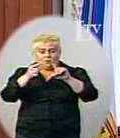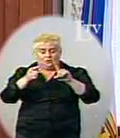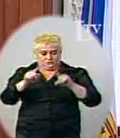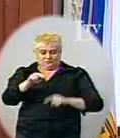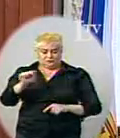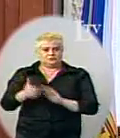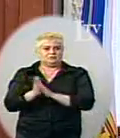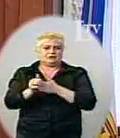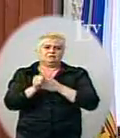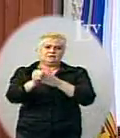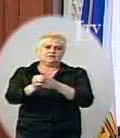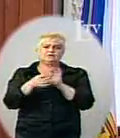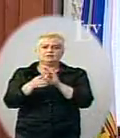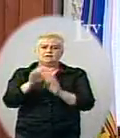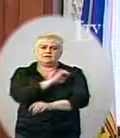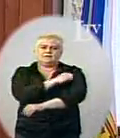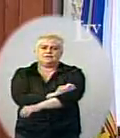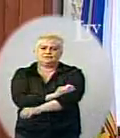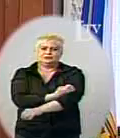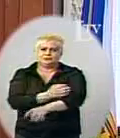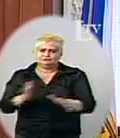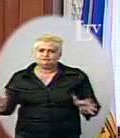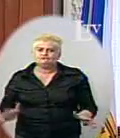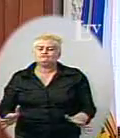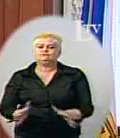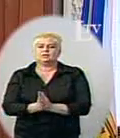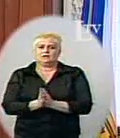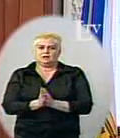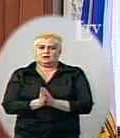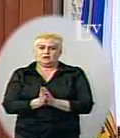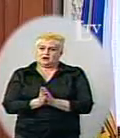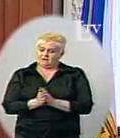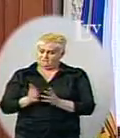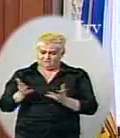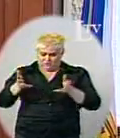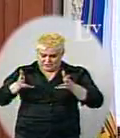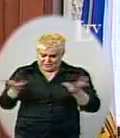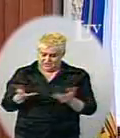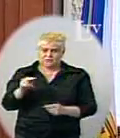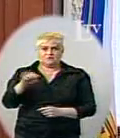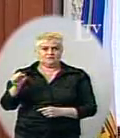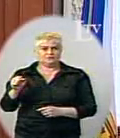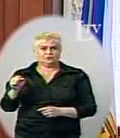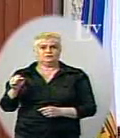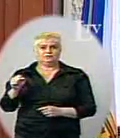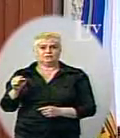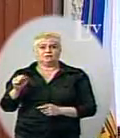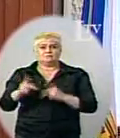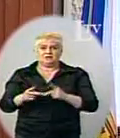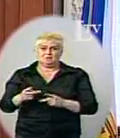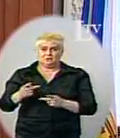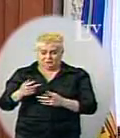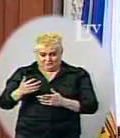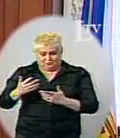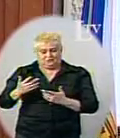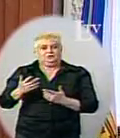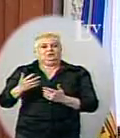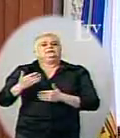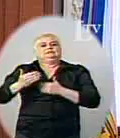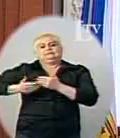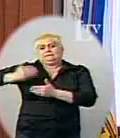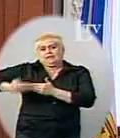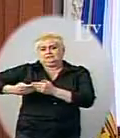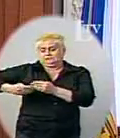leader and to leave this province in a better place for the next generation with a cleaner environment,